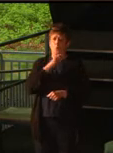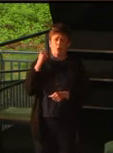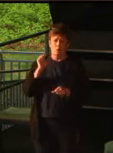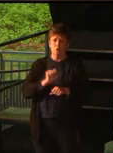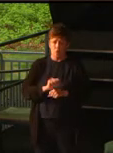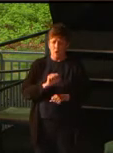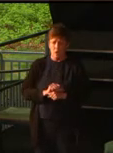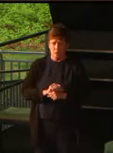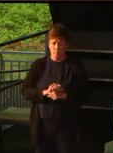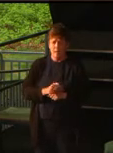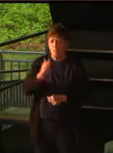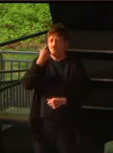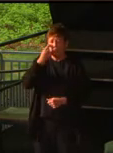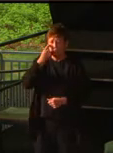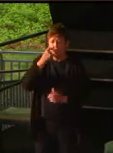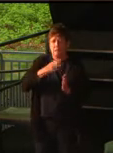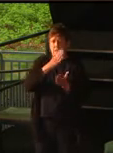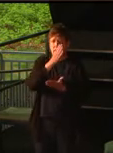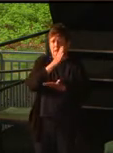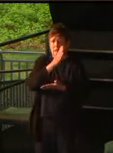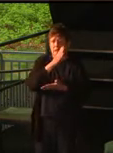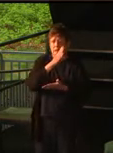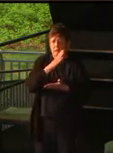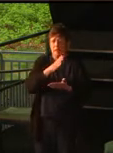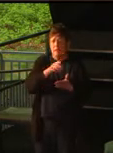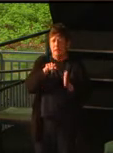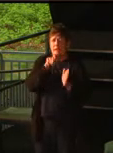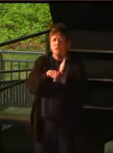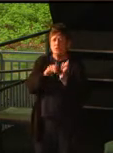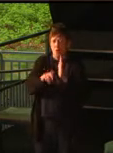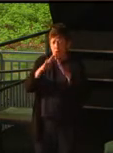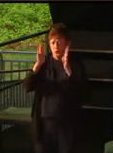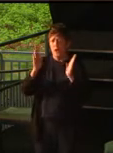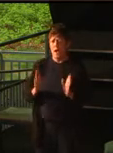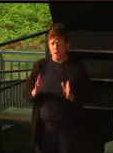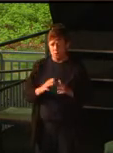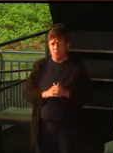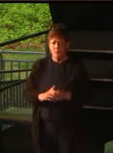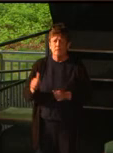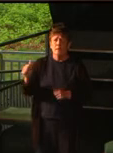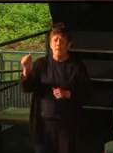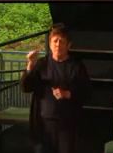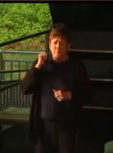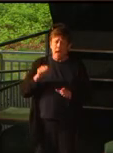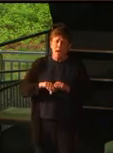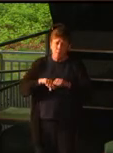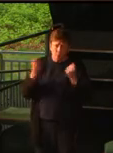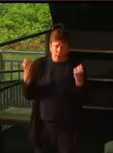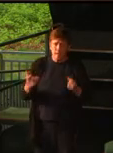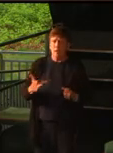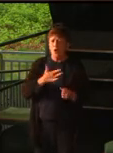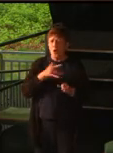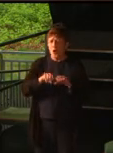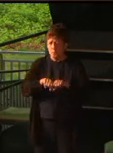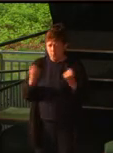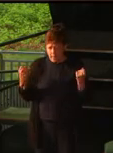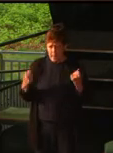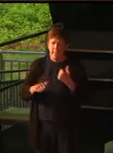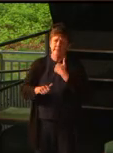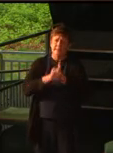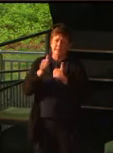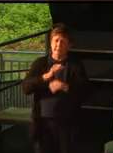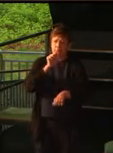recent in a slaughterhouse. I did backbreaking, heartbreaking, dangerous work that would make